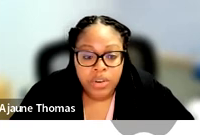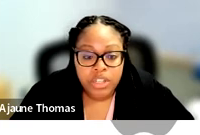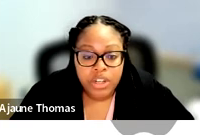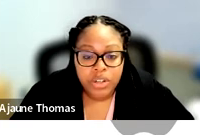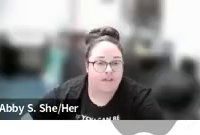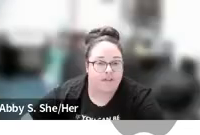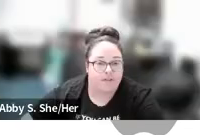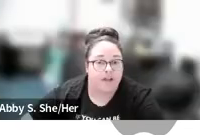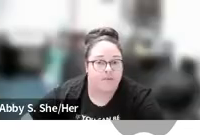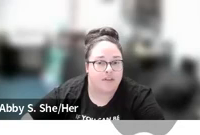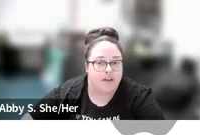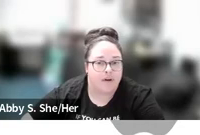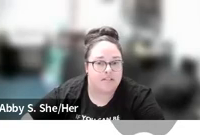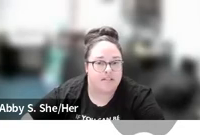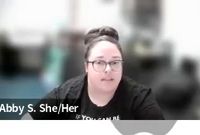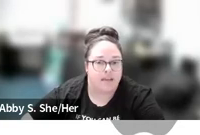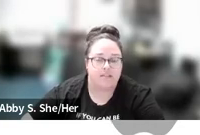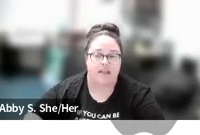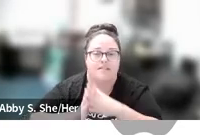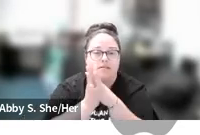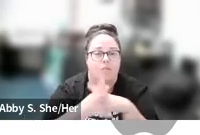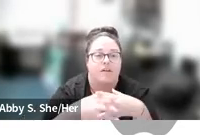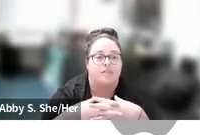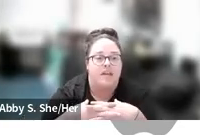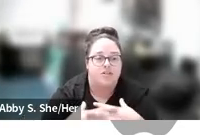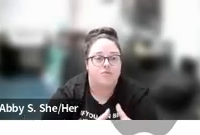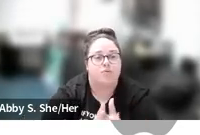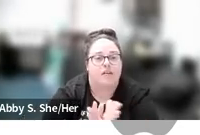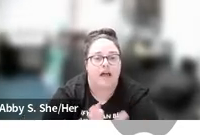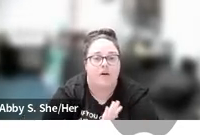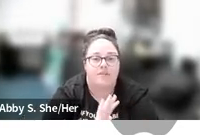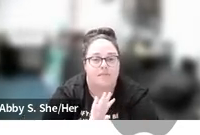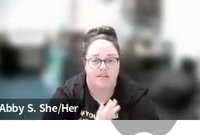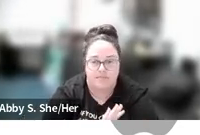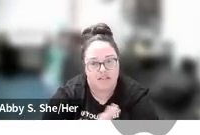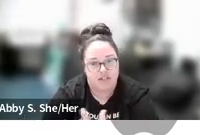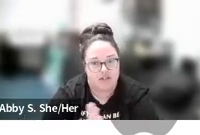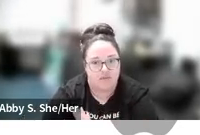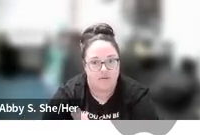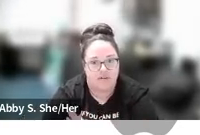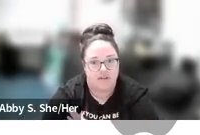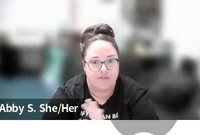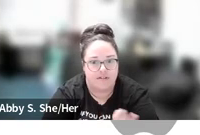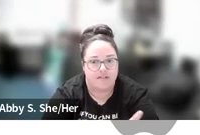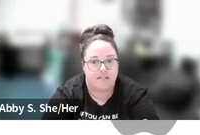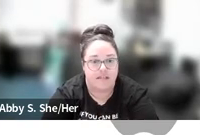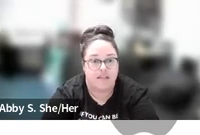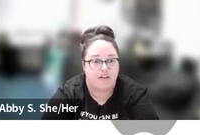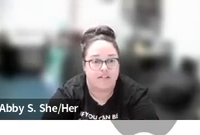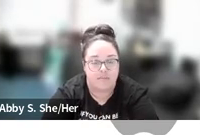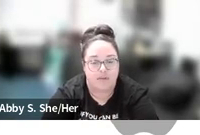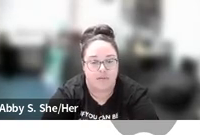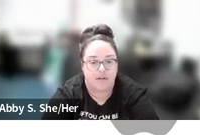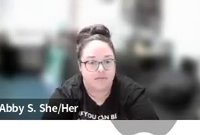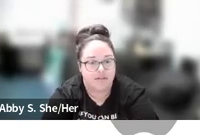And that's something that I really do like with iOS, and like that's where they do allow some customization for their users, is in